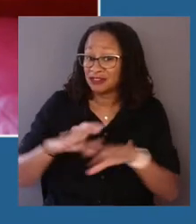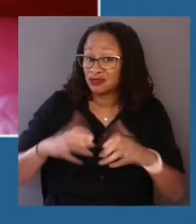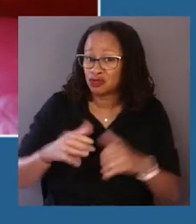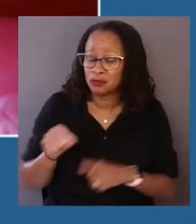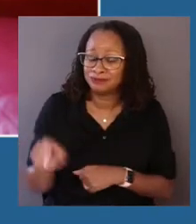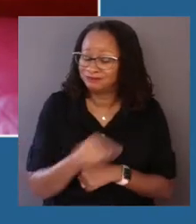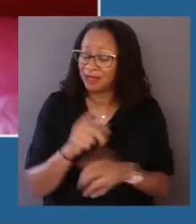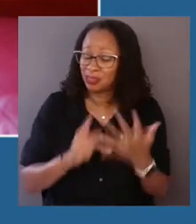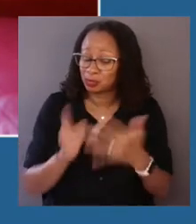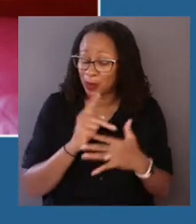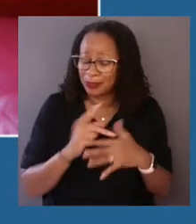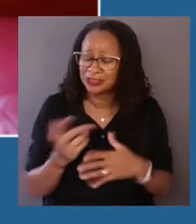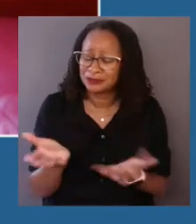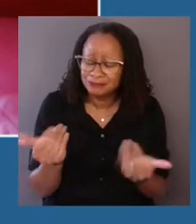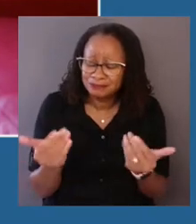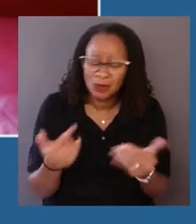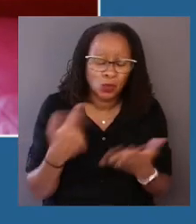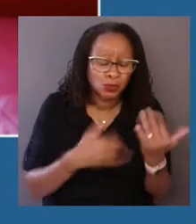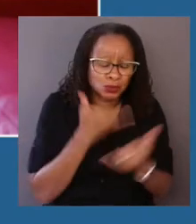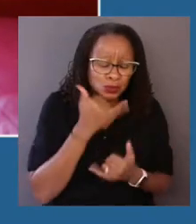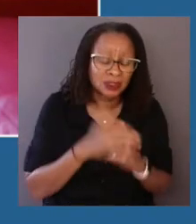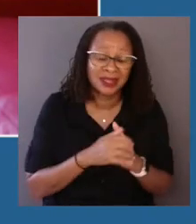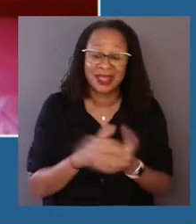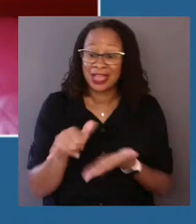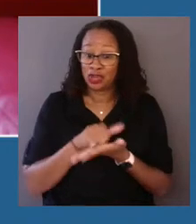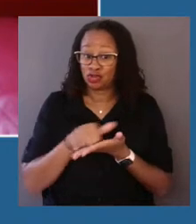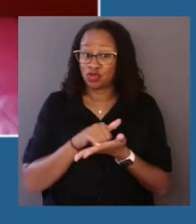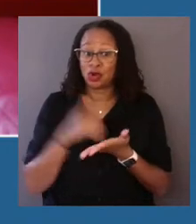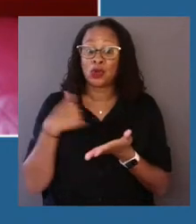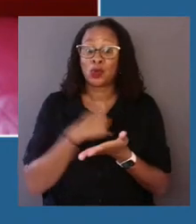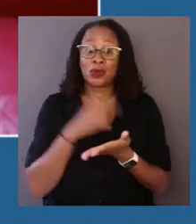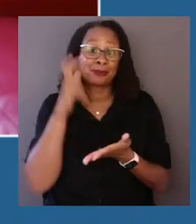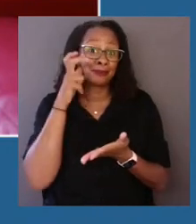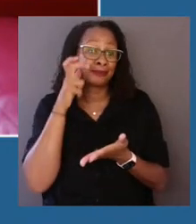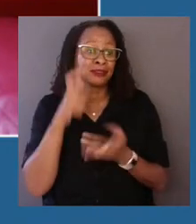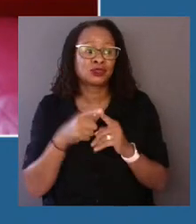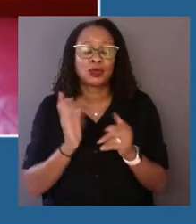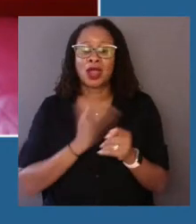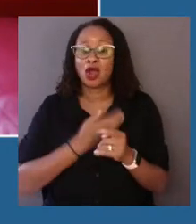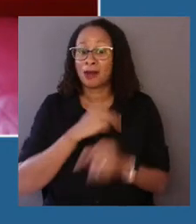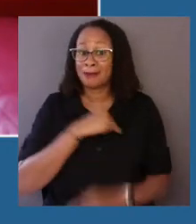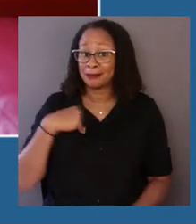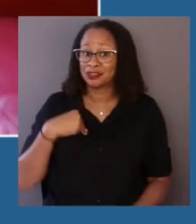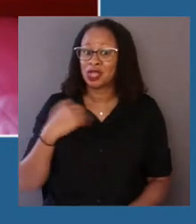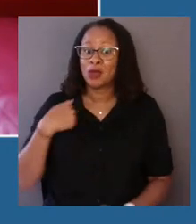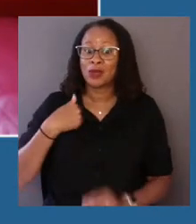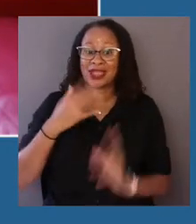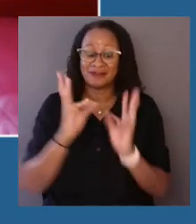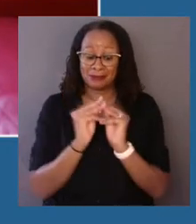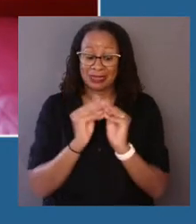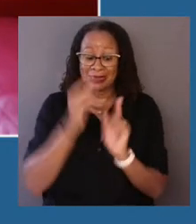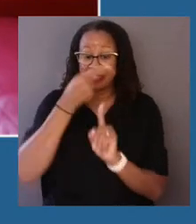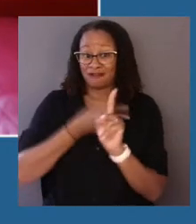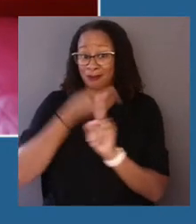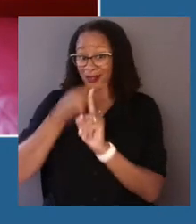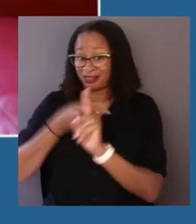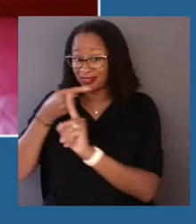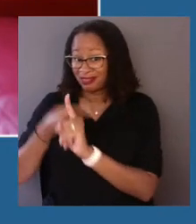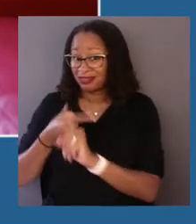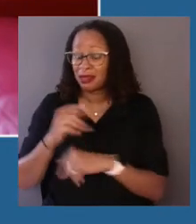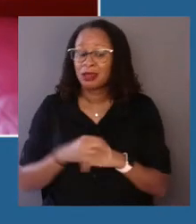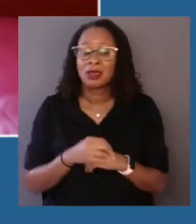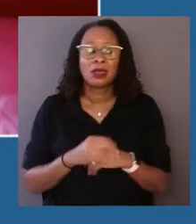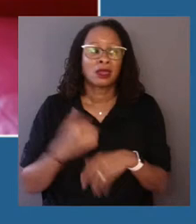populations. In New York, we listen to our members. We have monthly membership meetings. We have